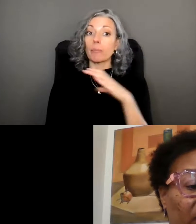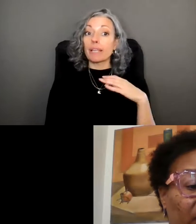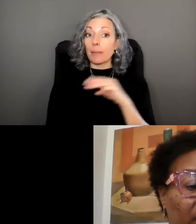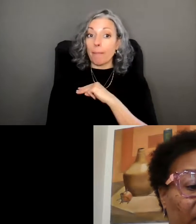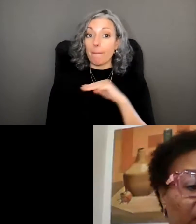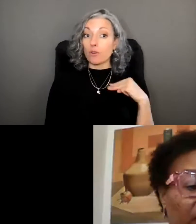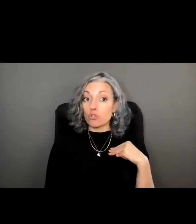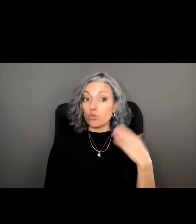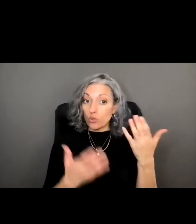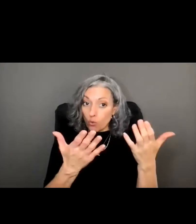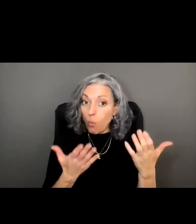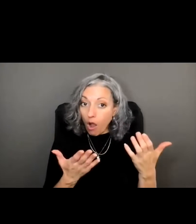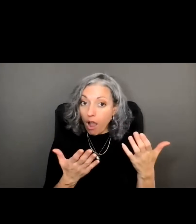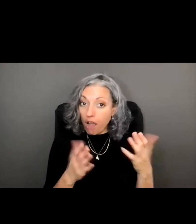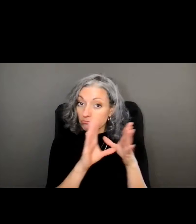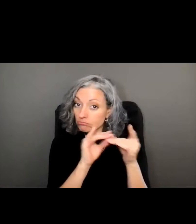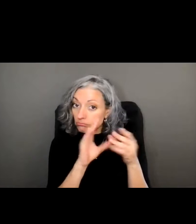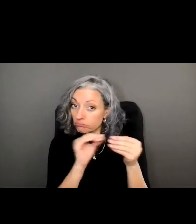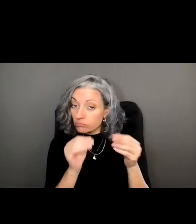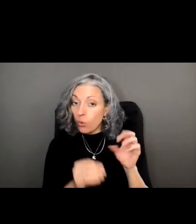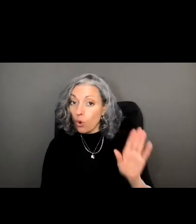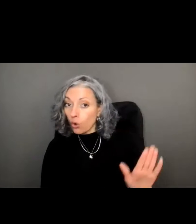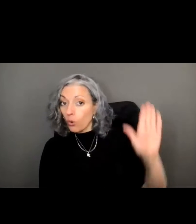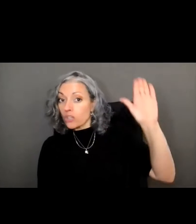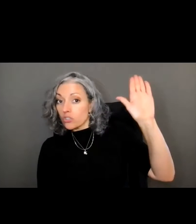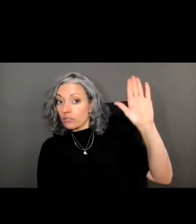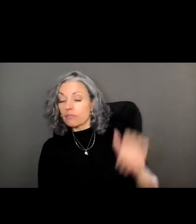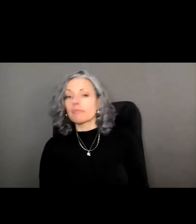to make a comment or raise a question?